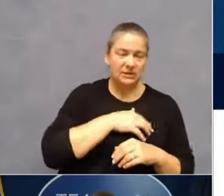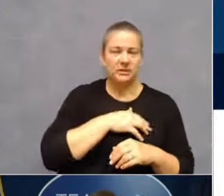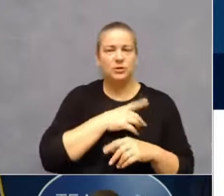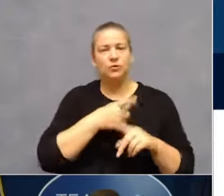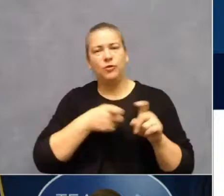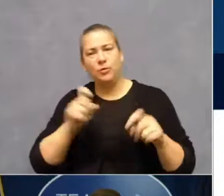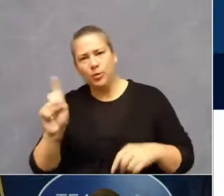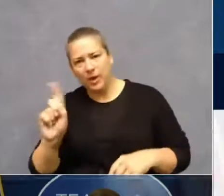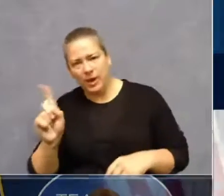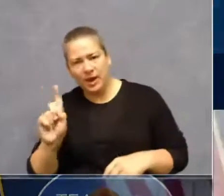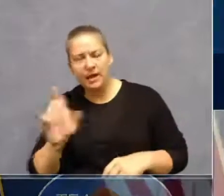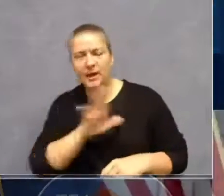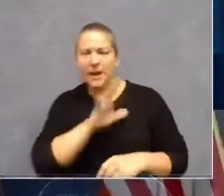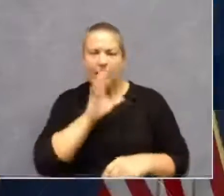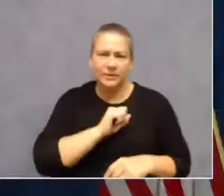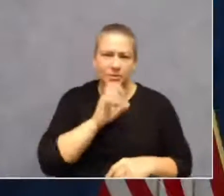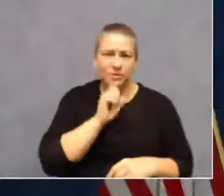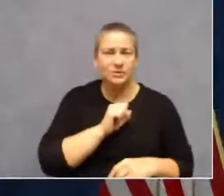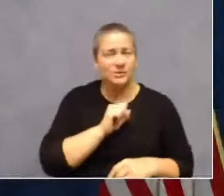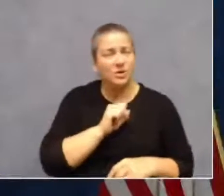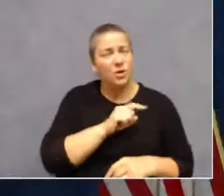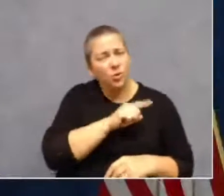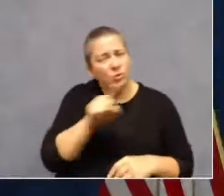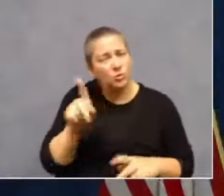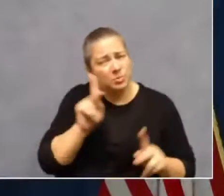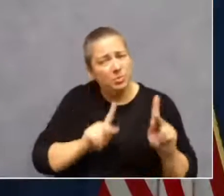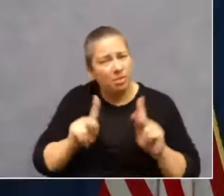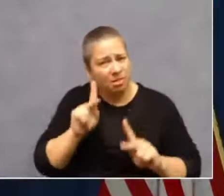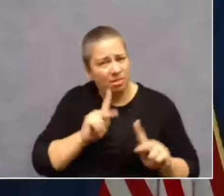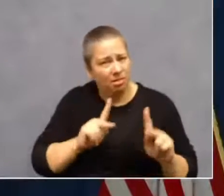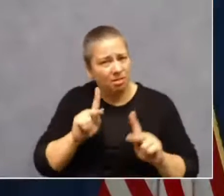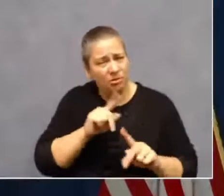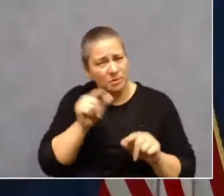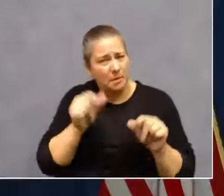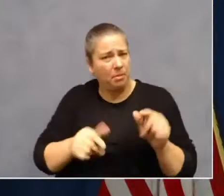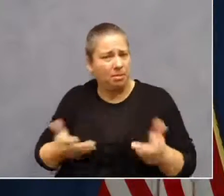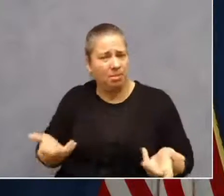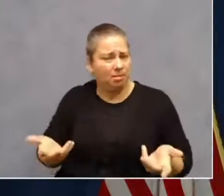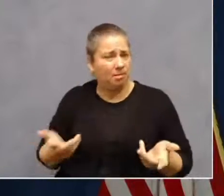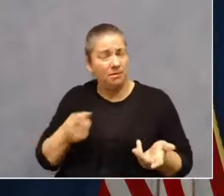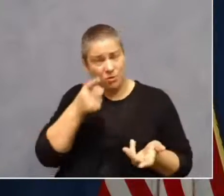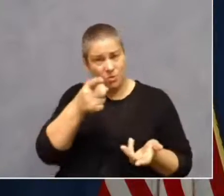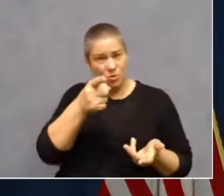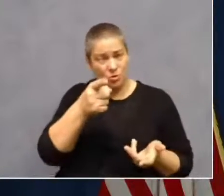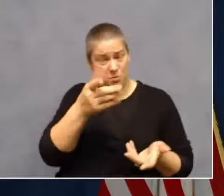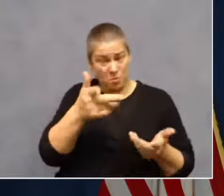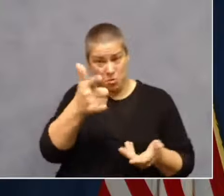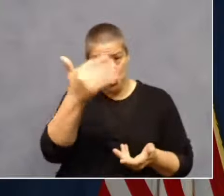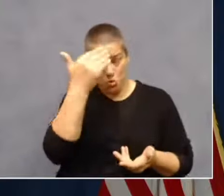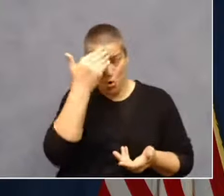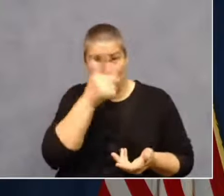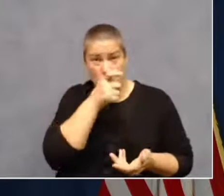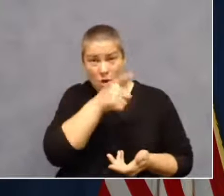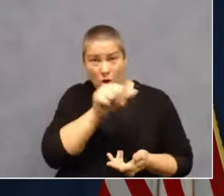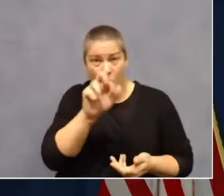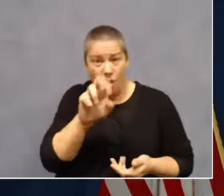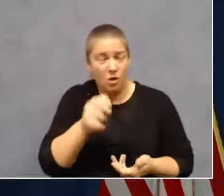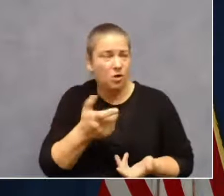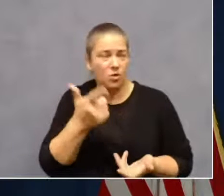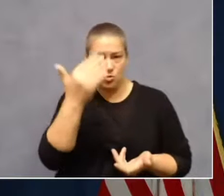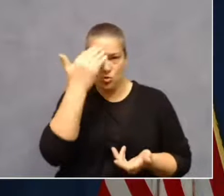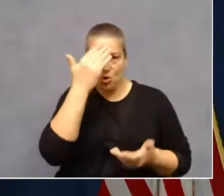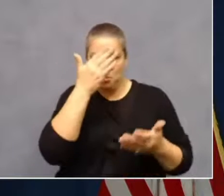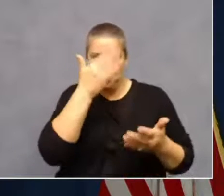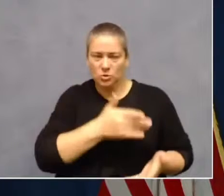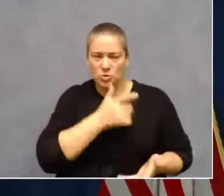these are people. They're people. And by now, you either know one of them or you know someone who has lost